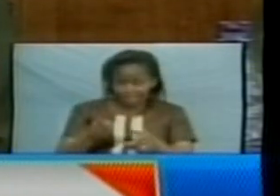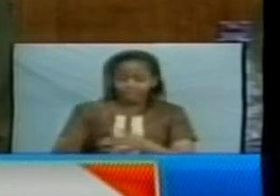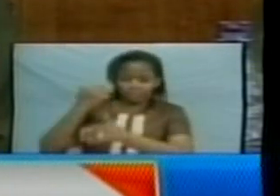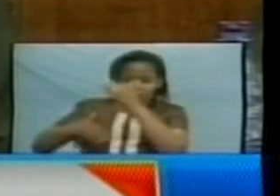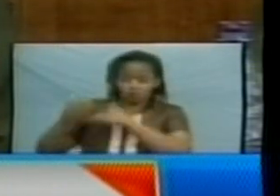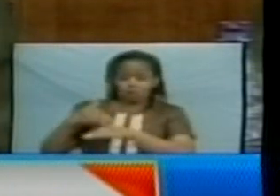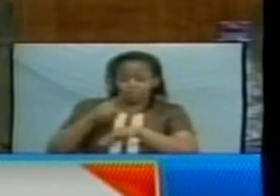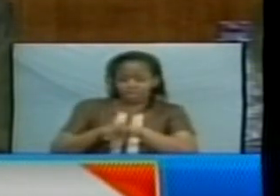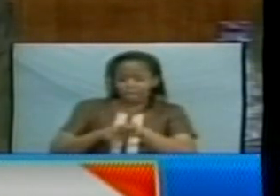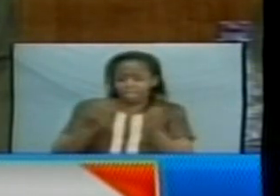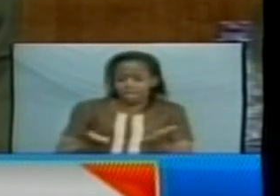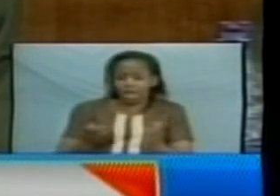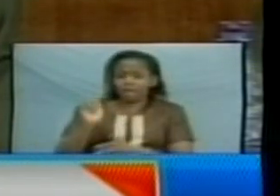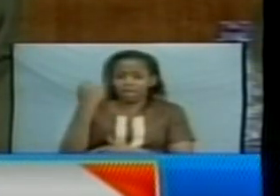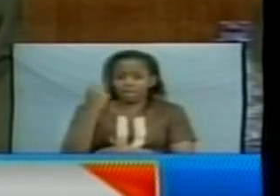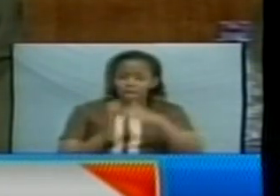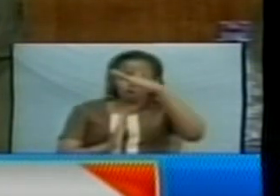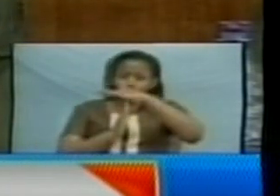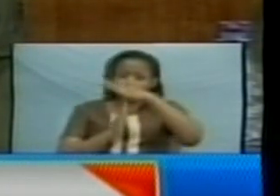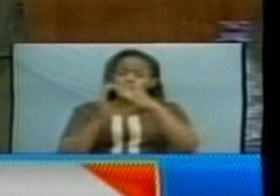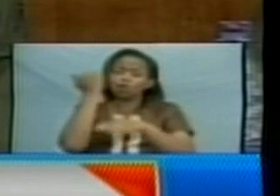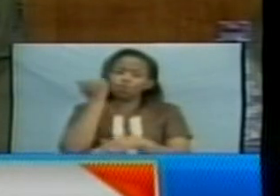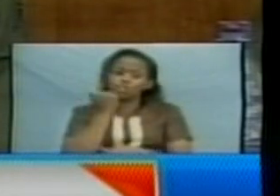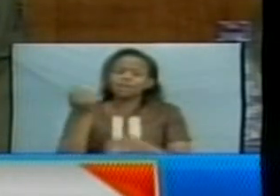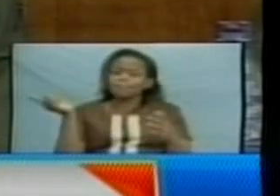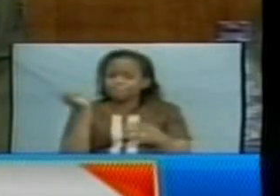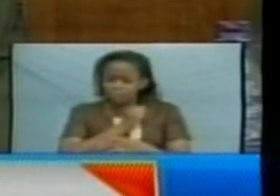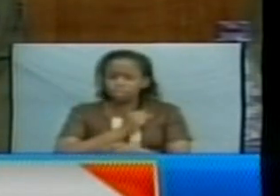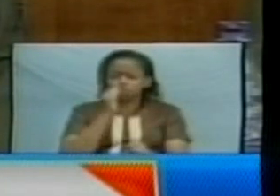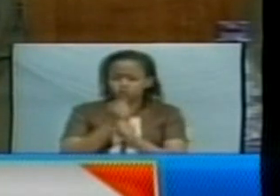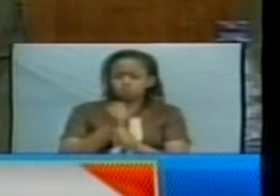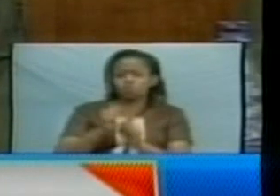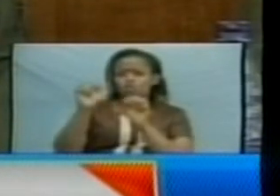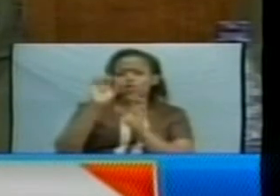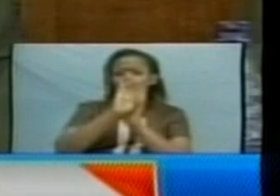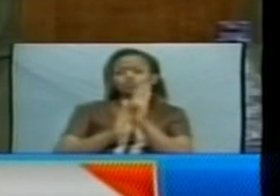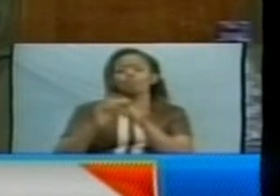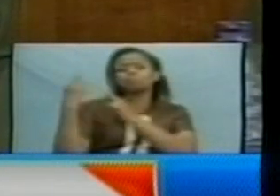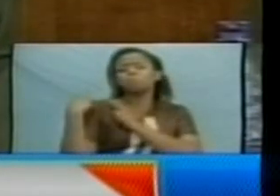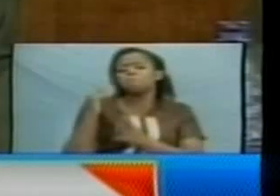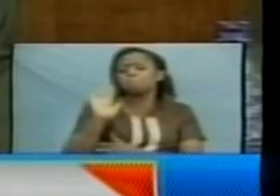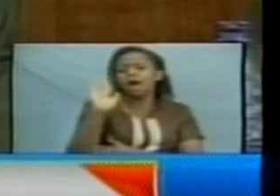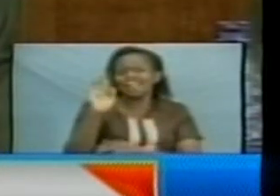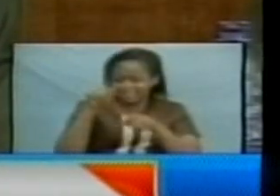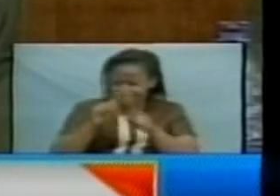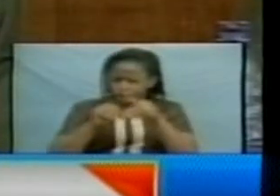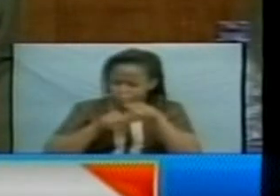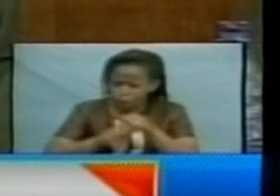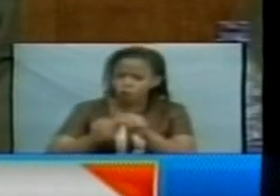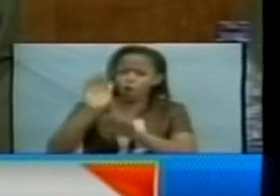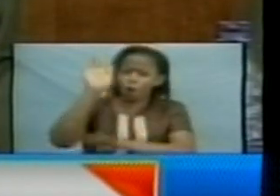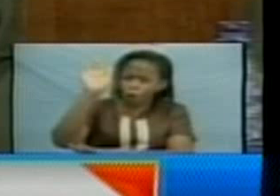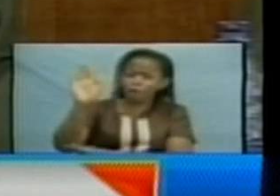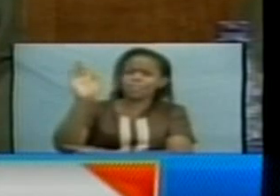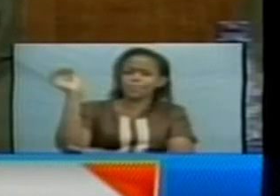in our country, the Supreme Court has discharged its constitutional duty in conformity with the solemn oath each one